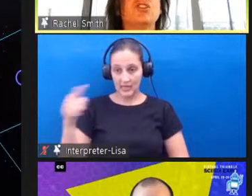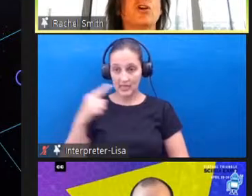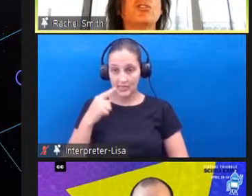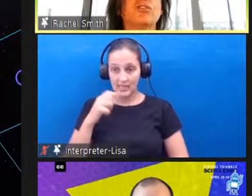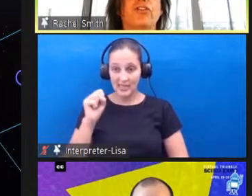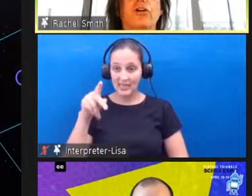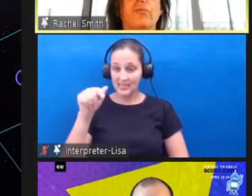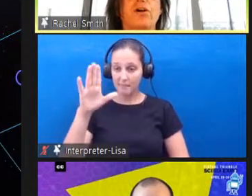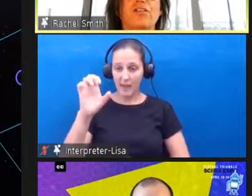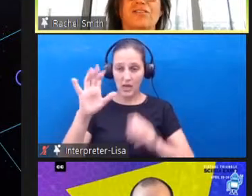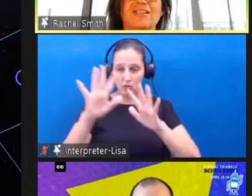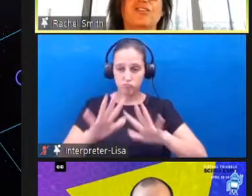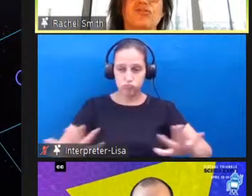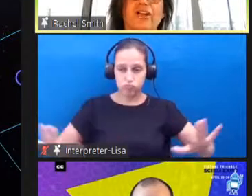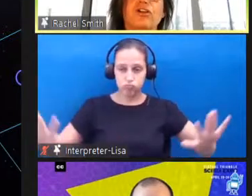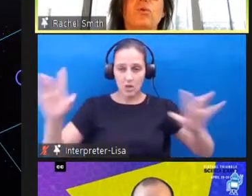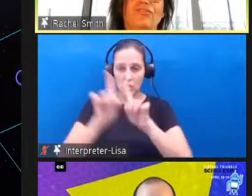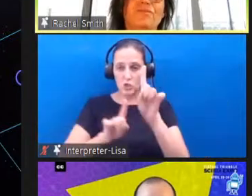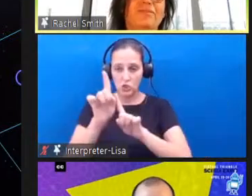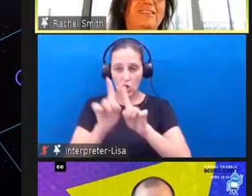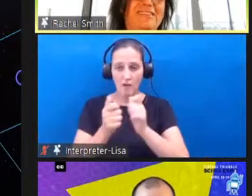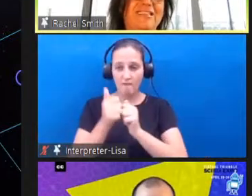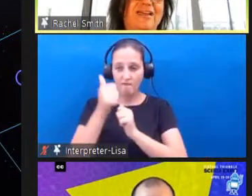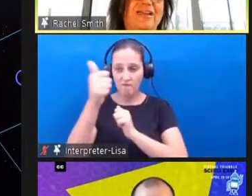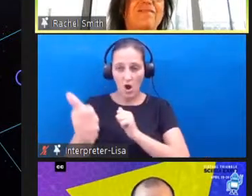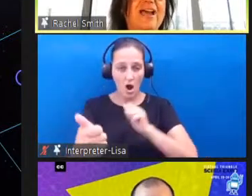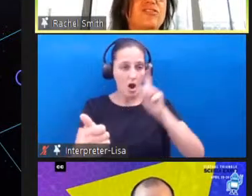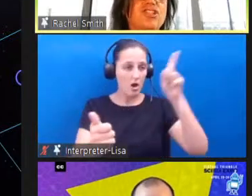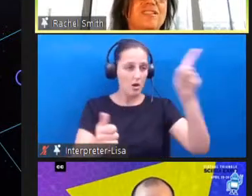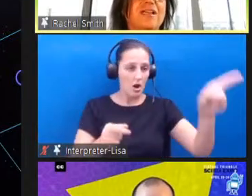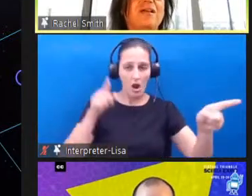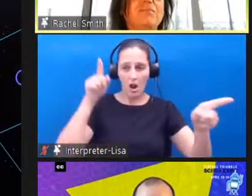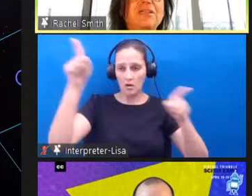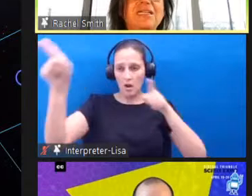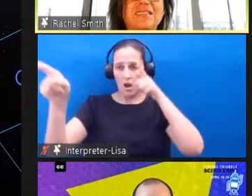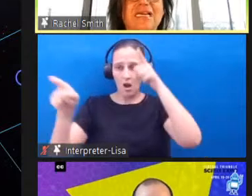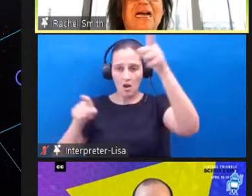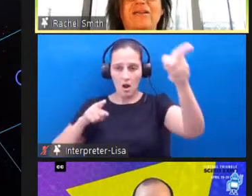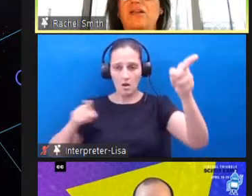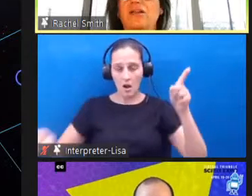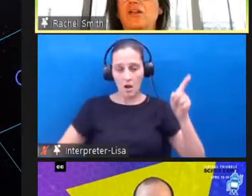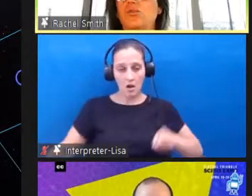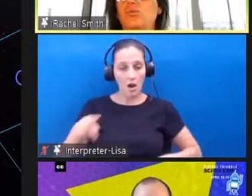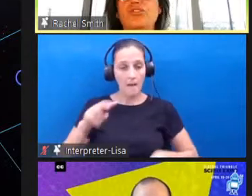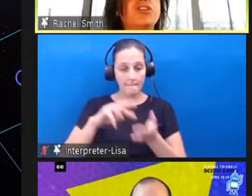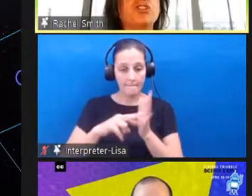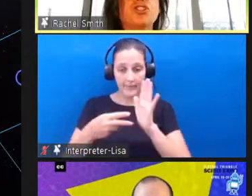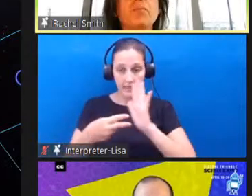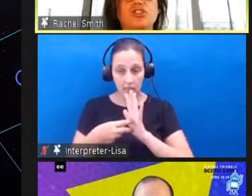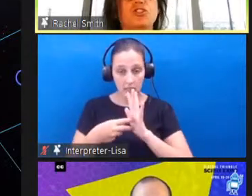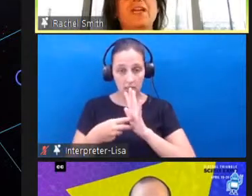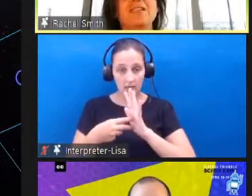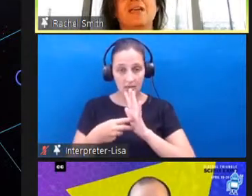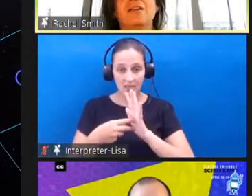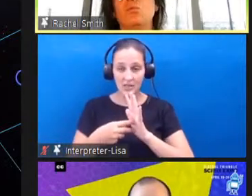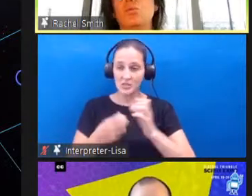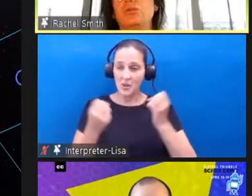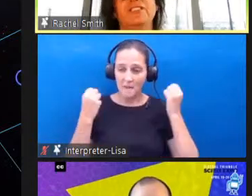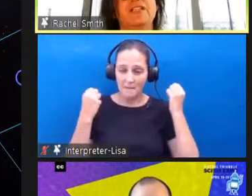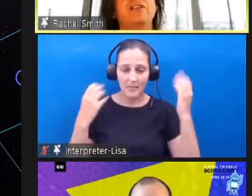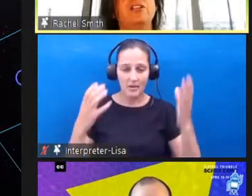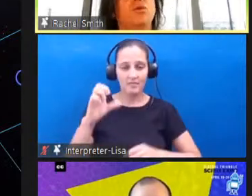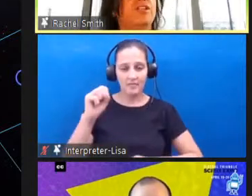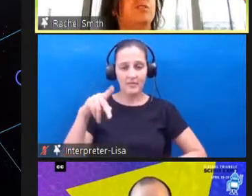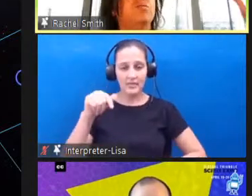and the stars are far apart. That's a direct quote from something he said. And that just means that there's so much space that we